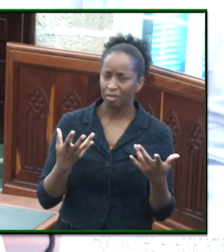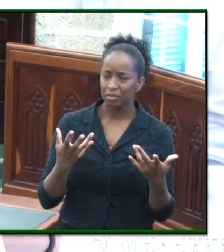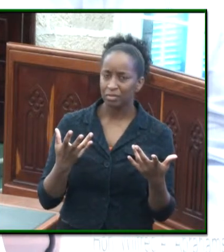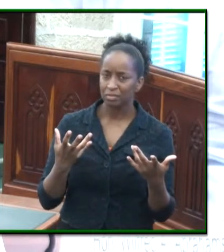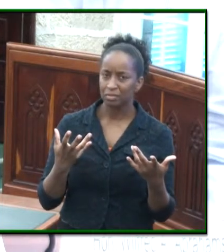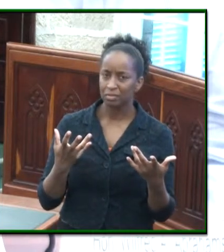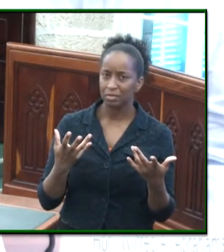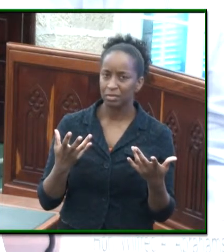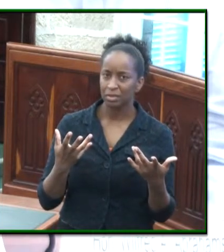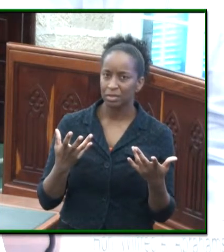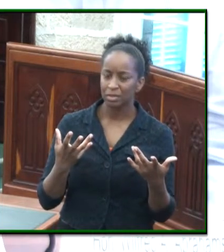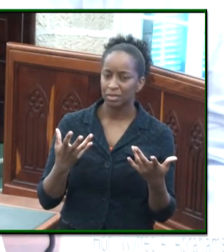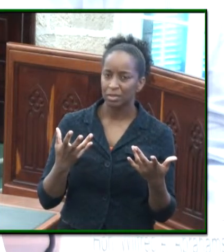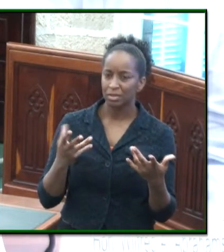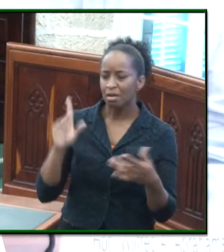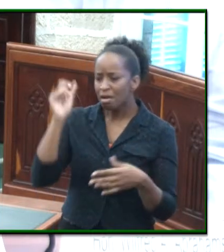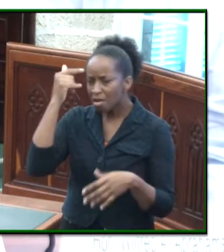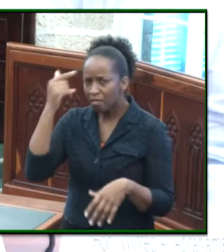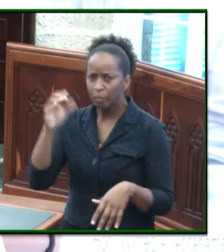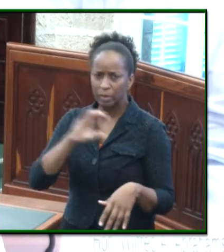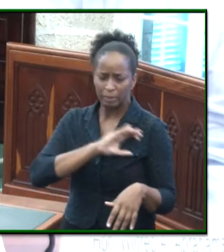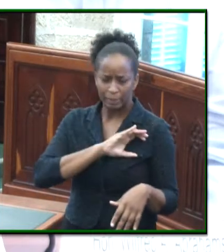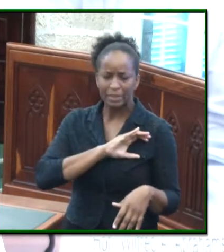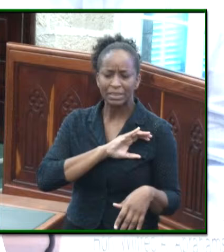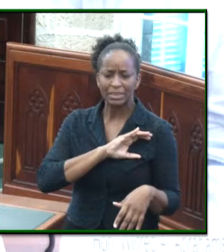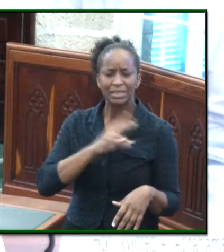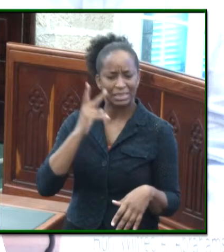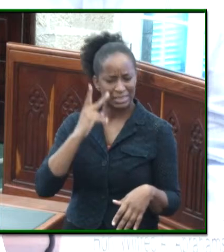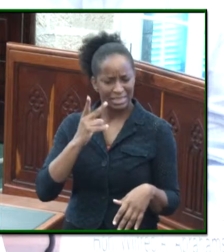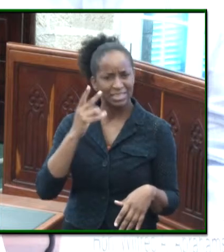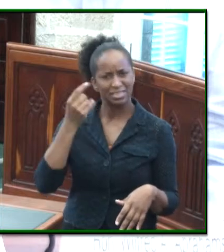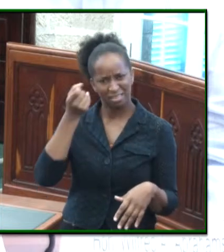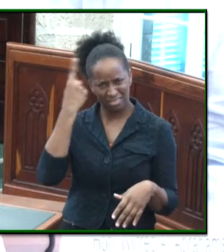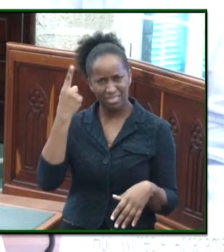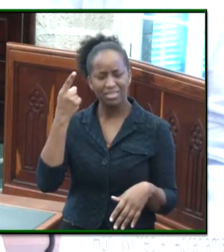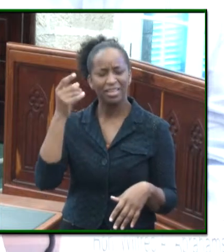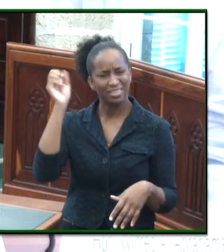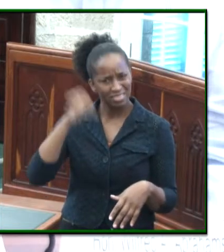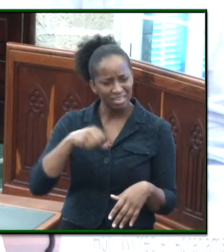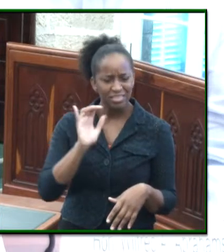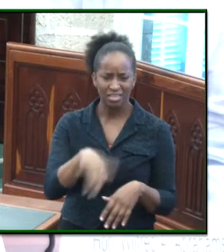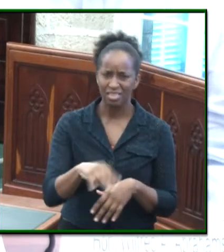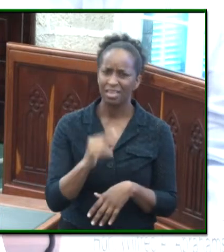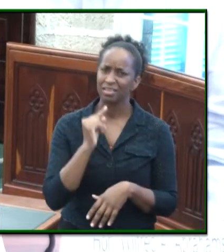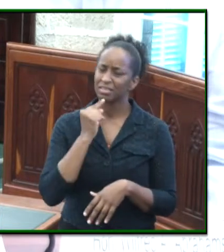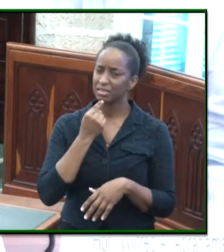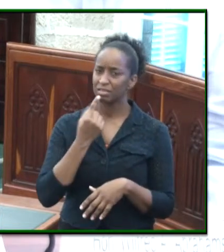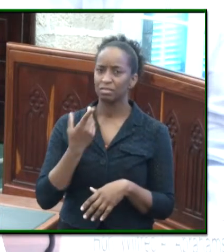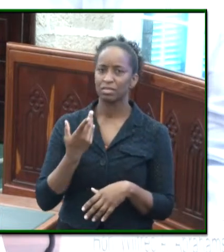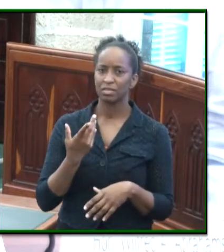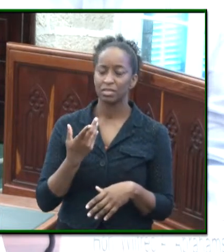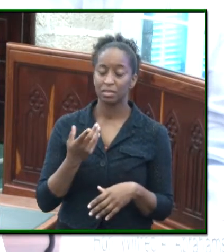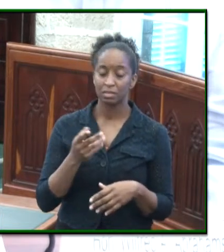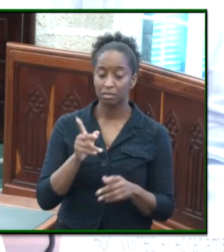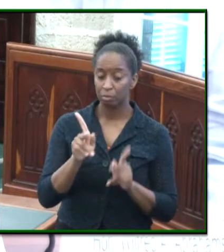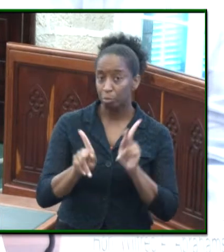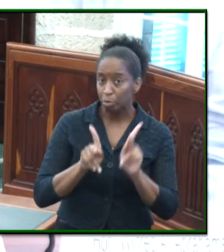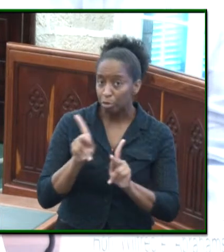ask, what is the status with the prairie larceny unit within the Barbados Police